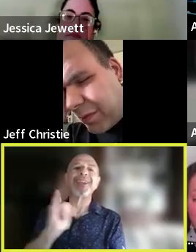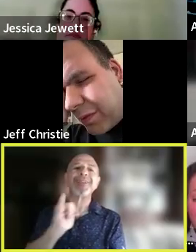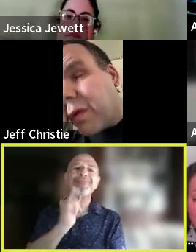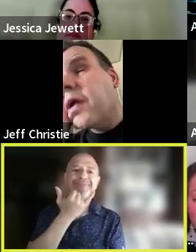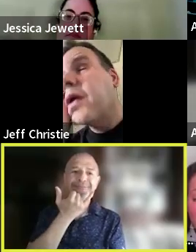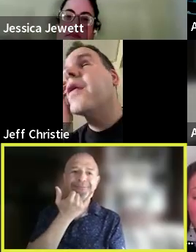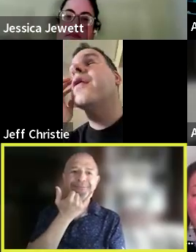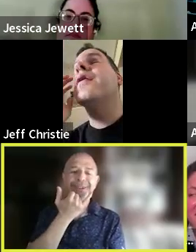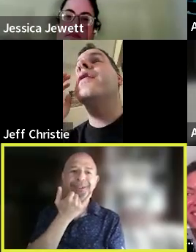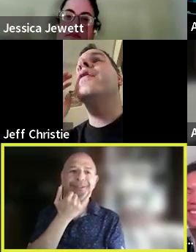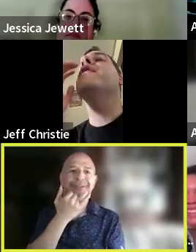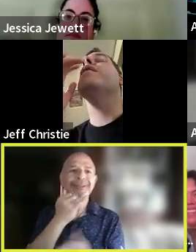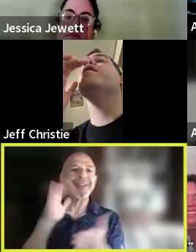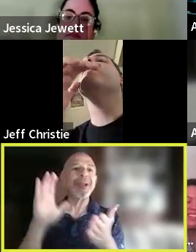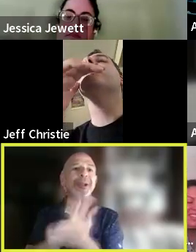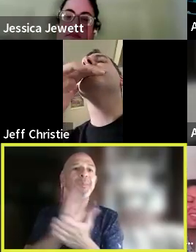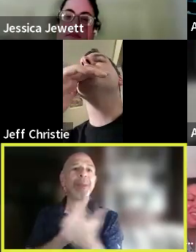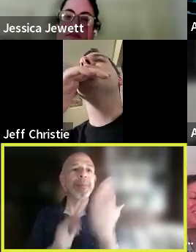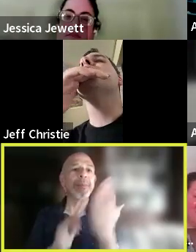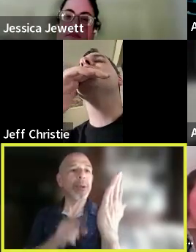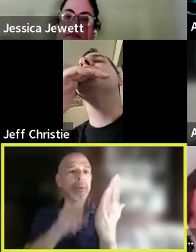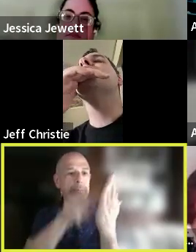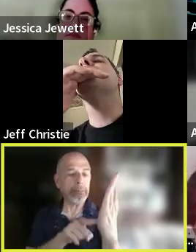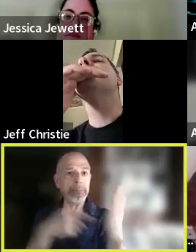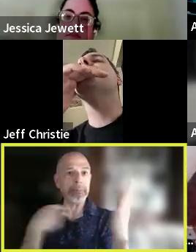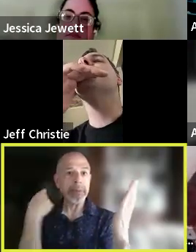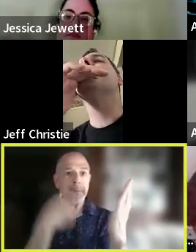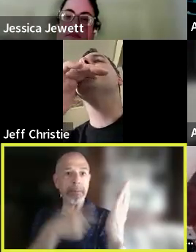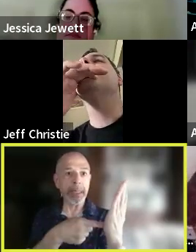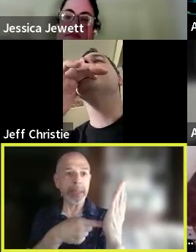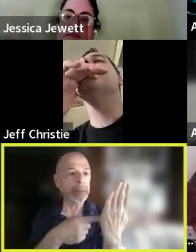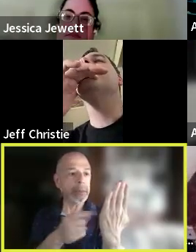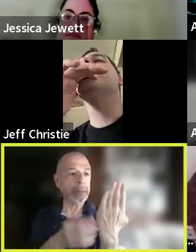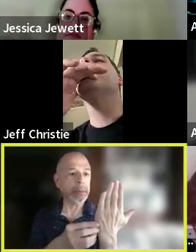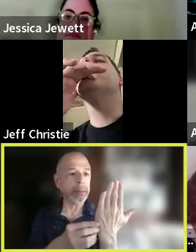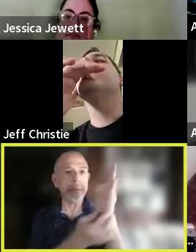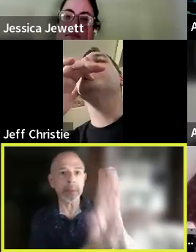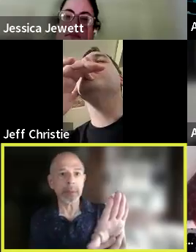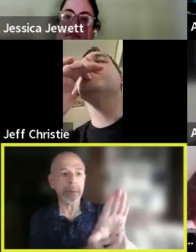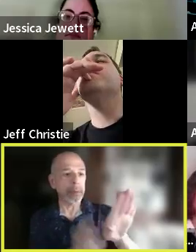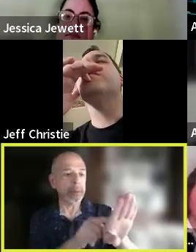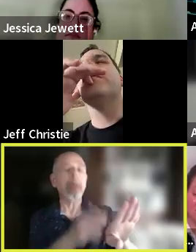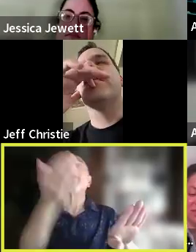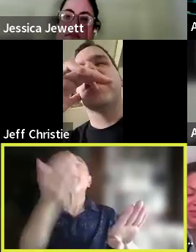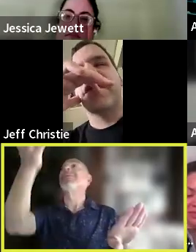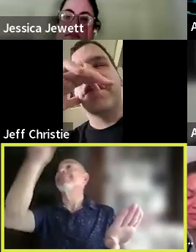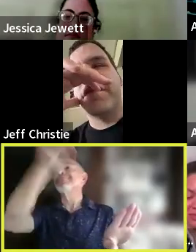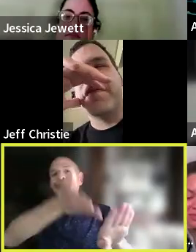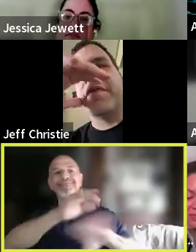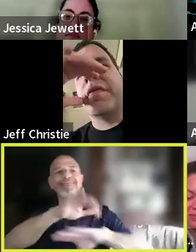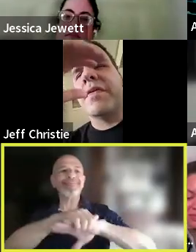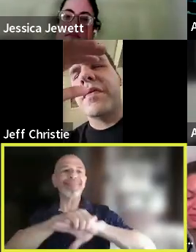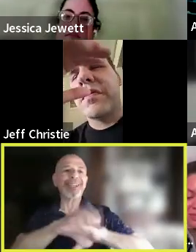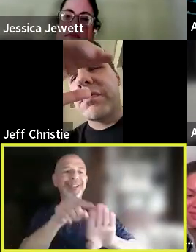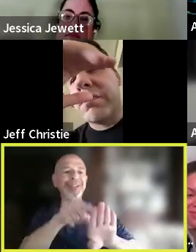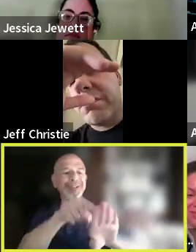for years. I knew the family well on getting information out in English and Spanish. And I guess the day has finally arrived. It's